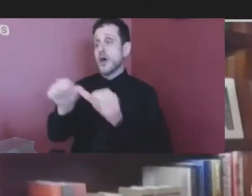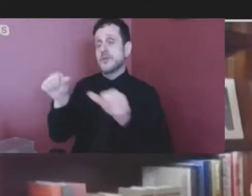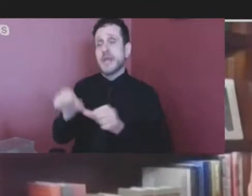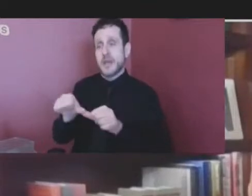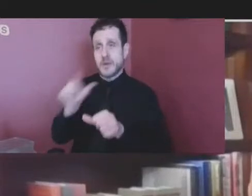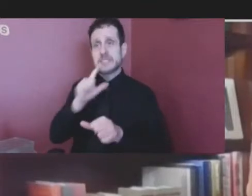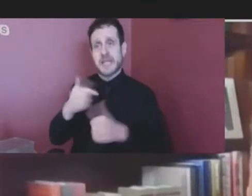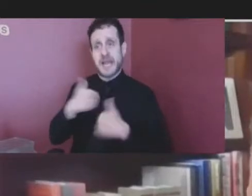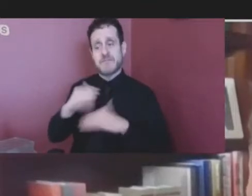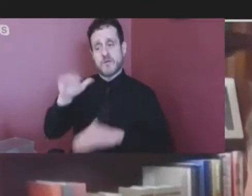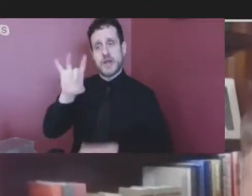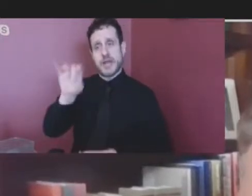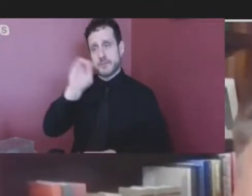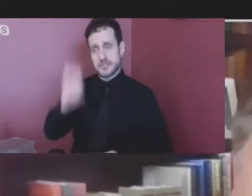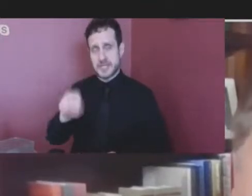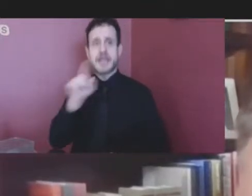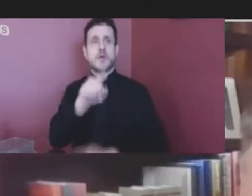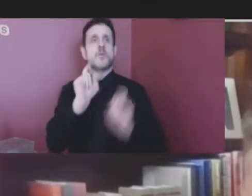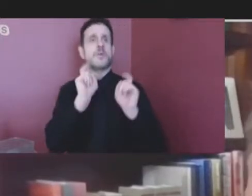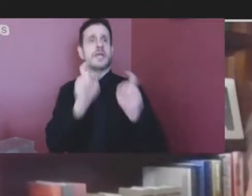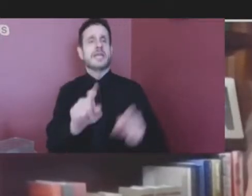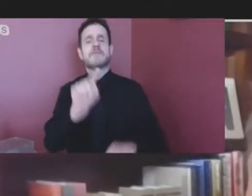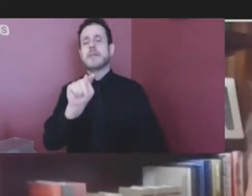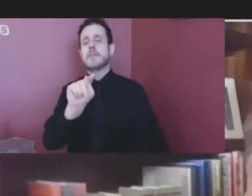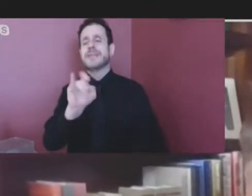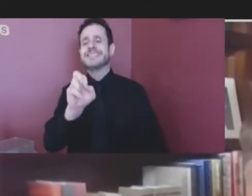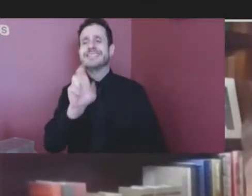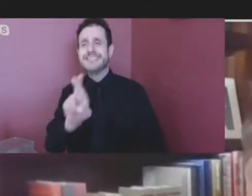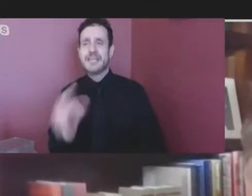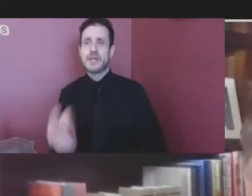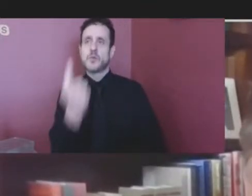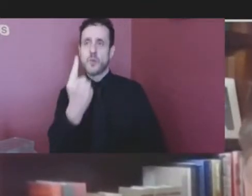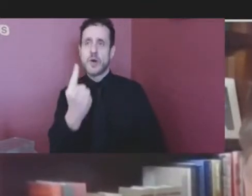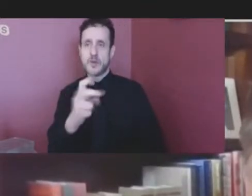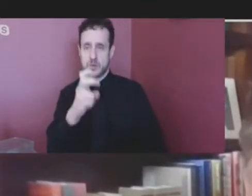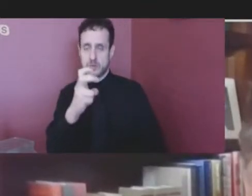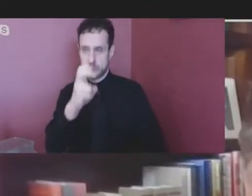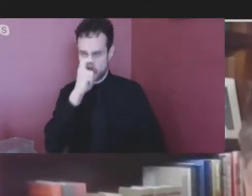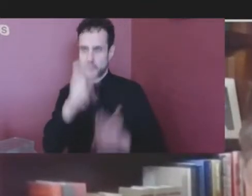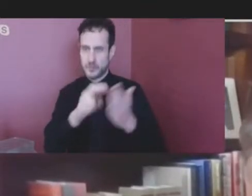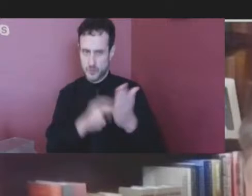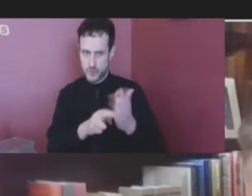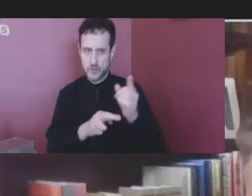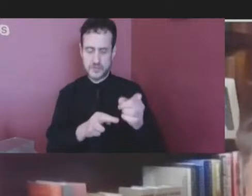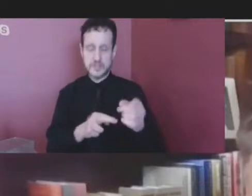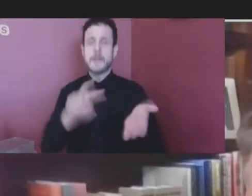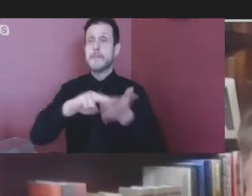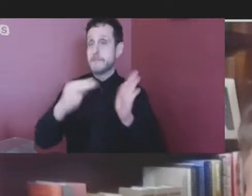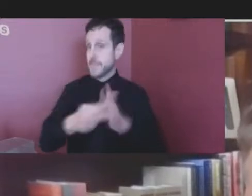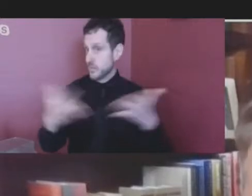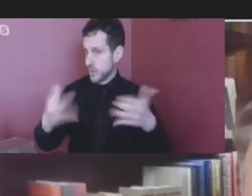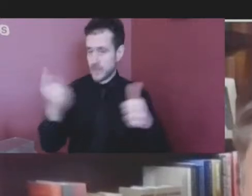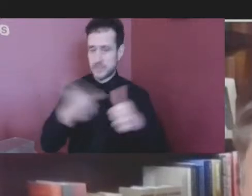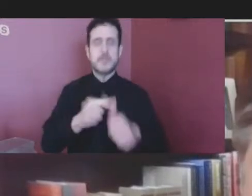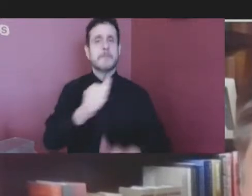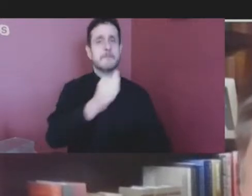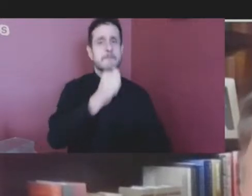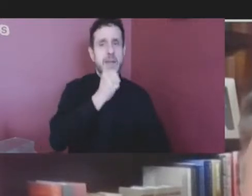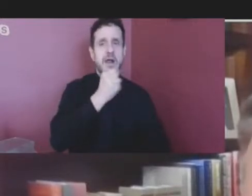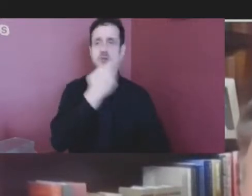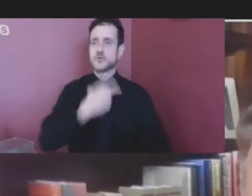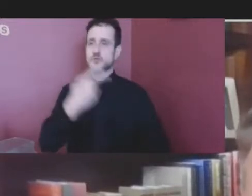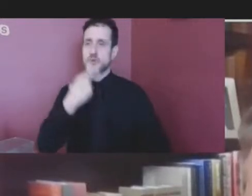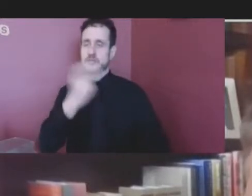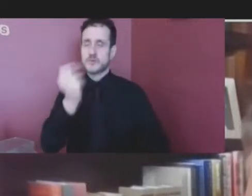1 mitigations will be temporarily imposed, including all bars, restaurants, gaming